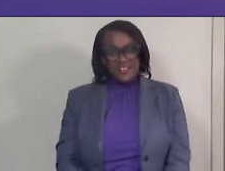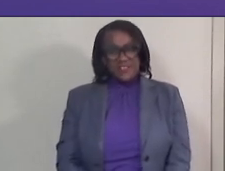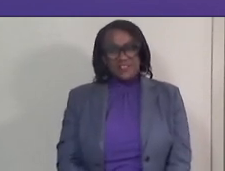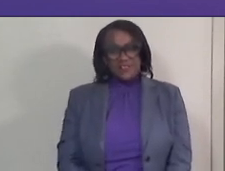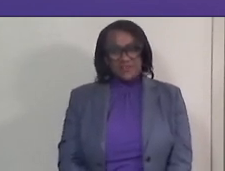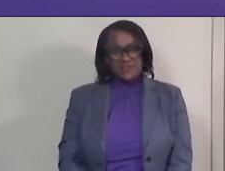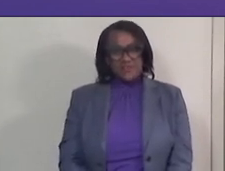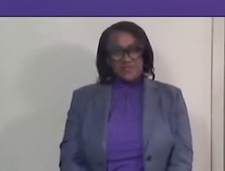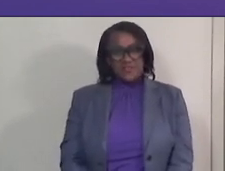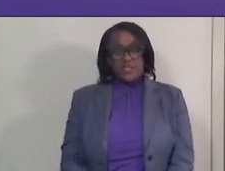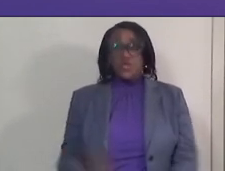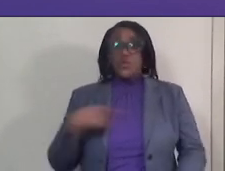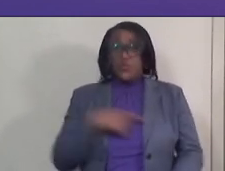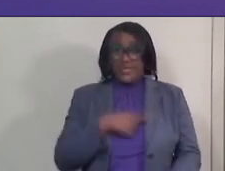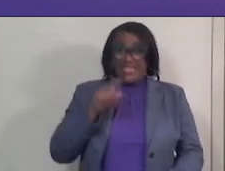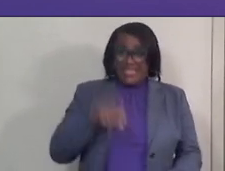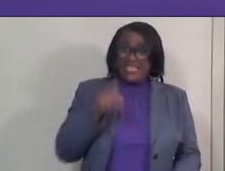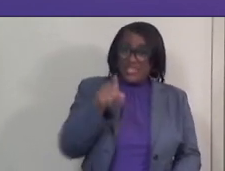We need you.